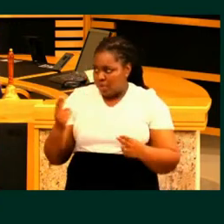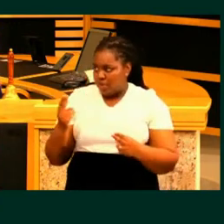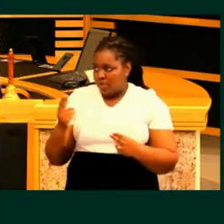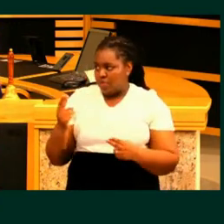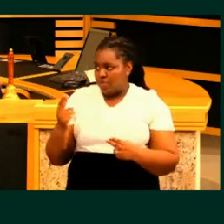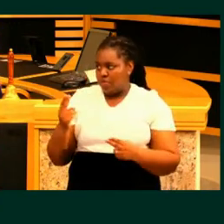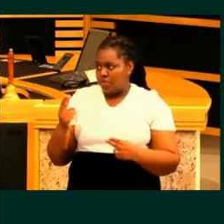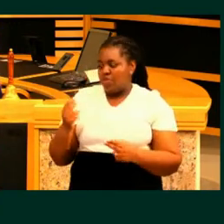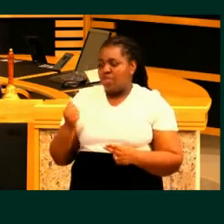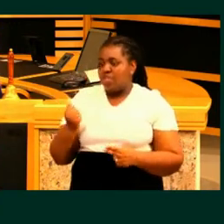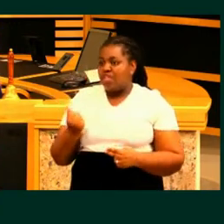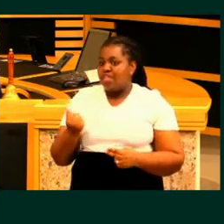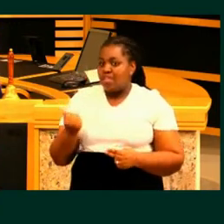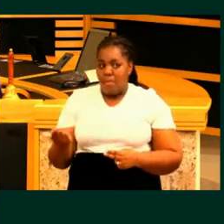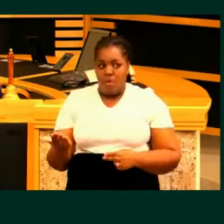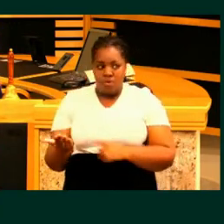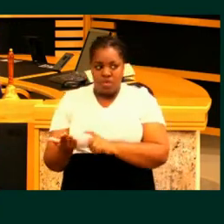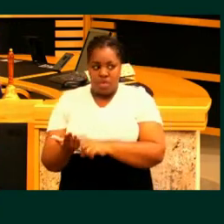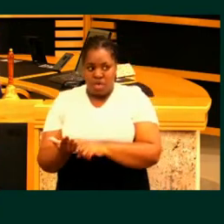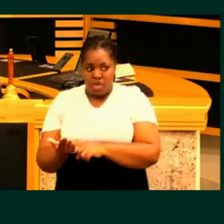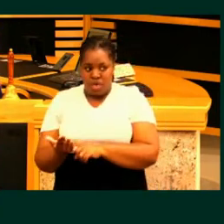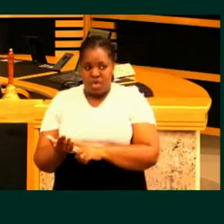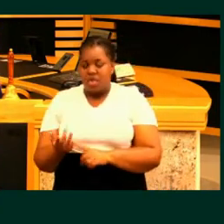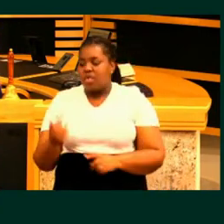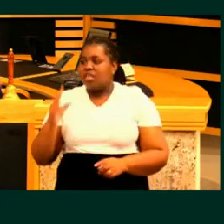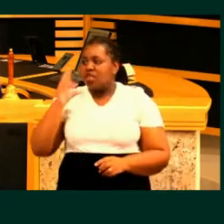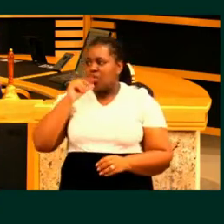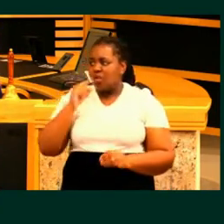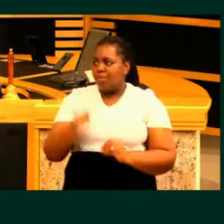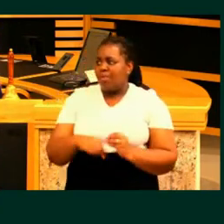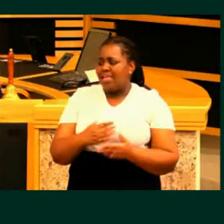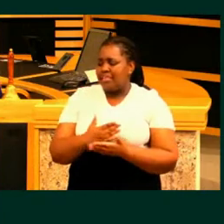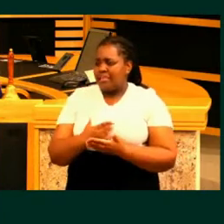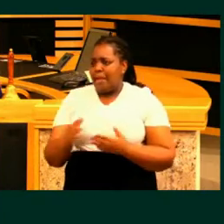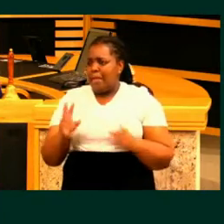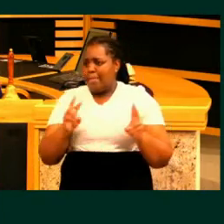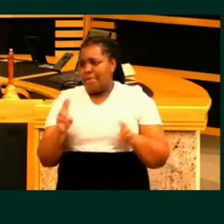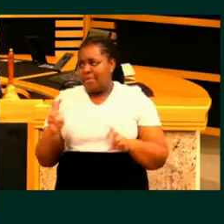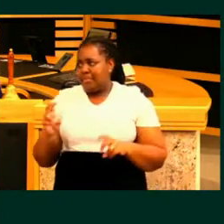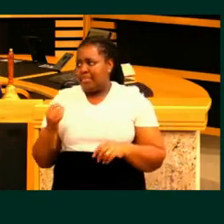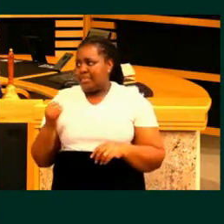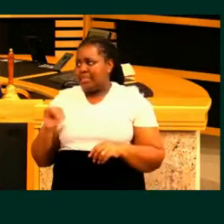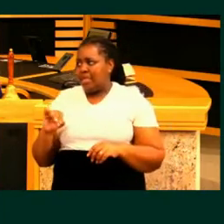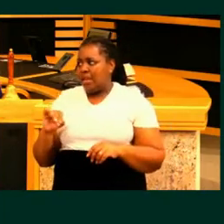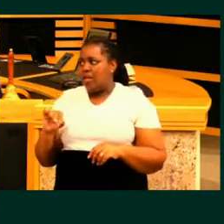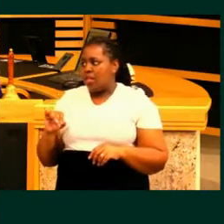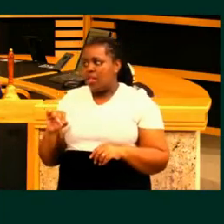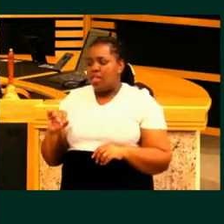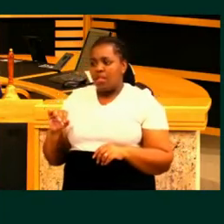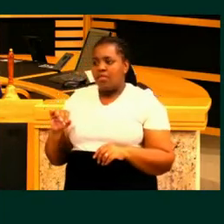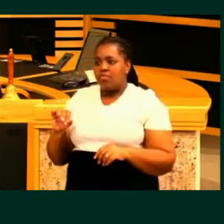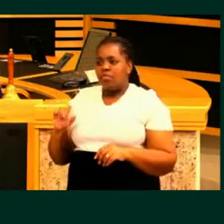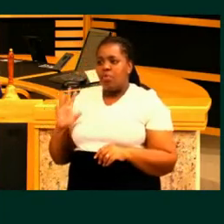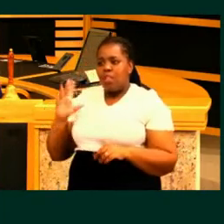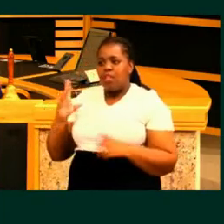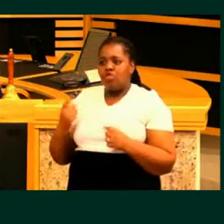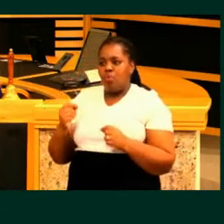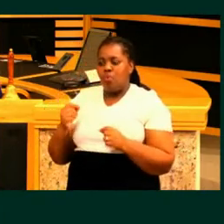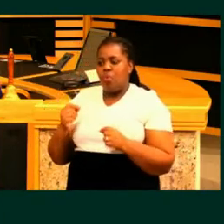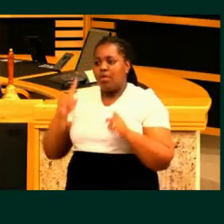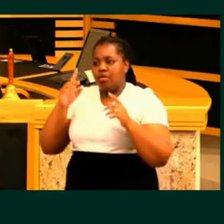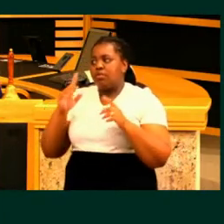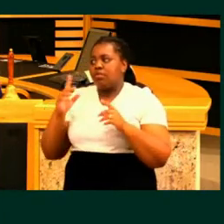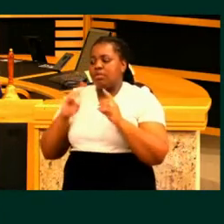the motion talked about some matters that are still under way in the Department of Transport sandal